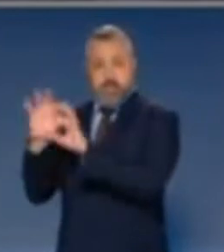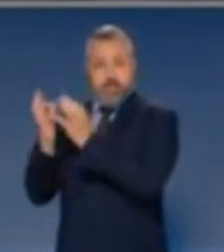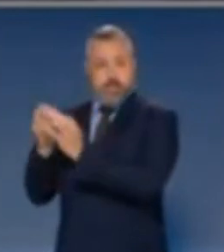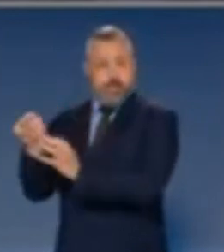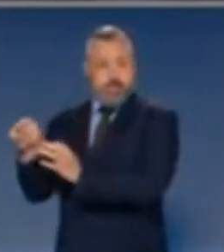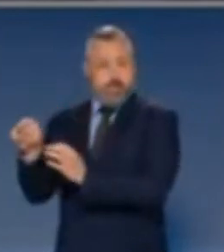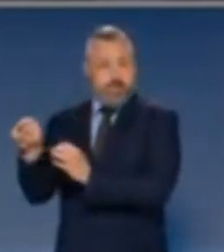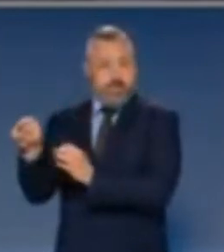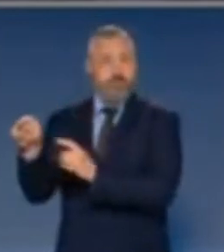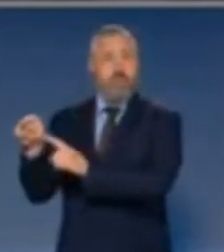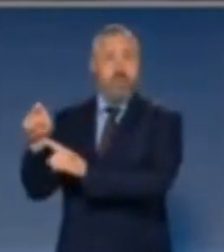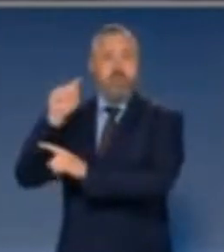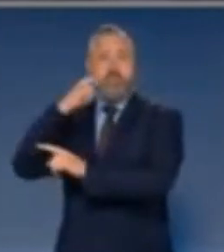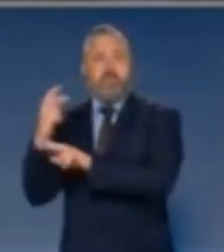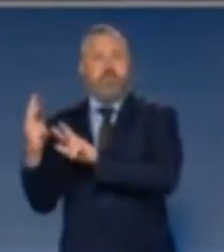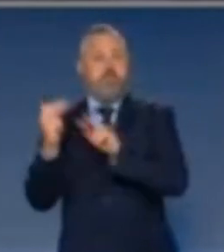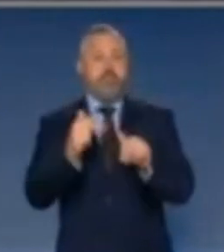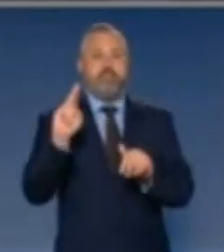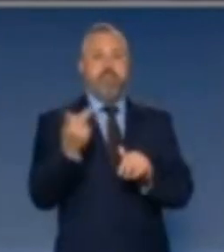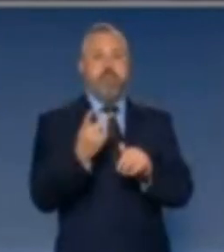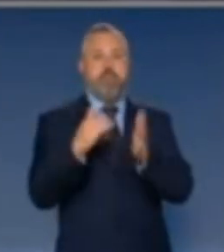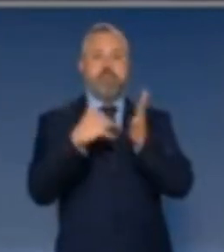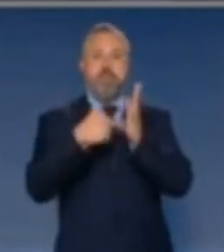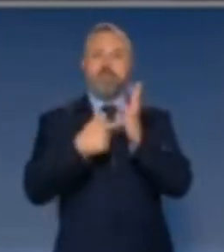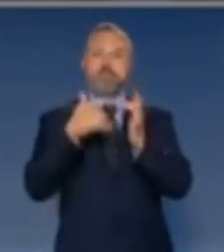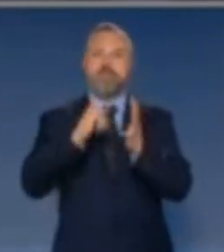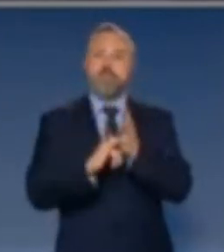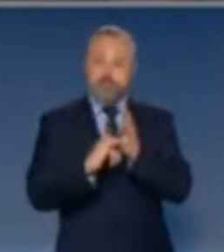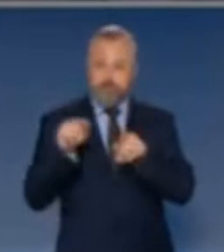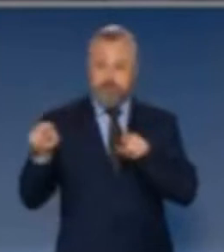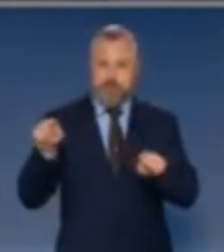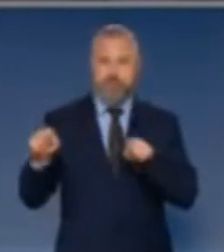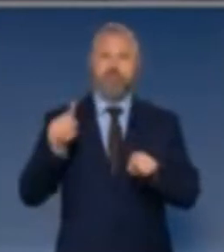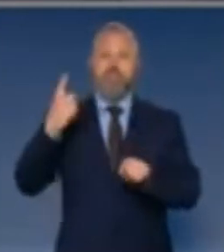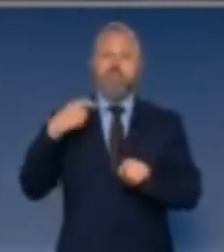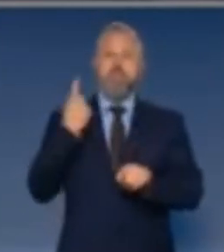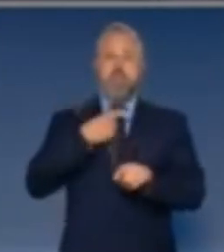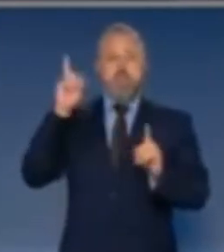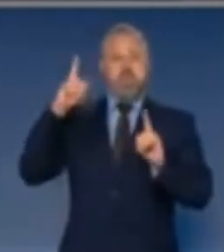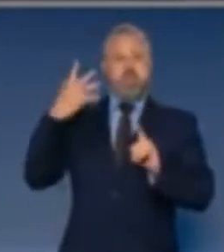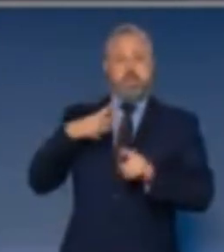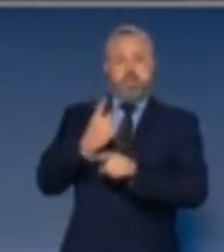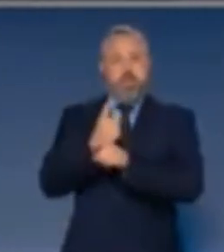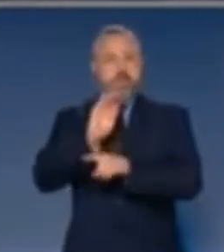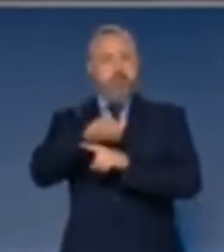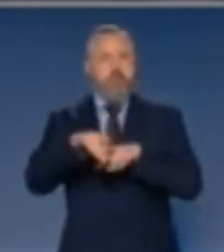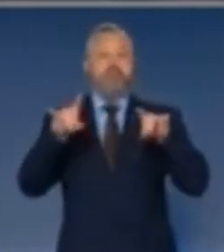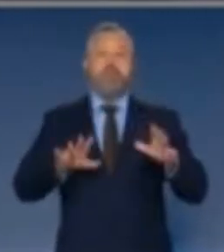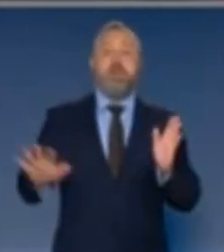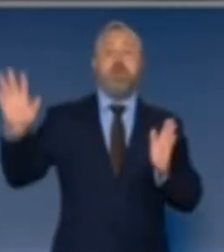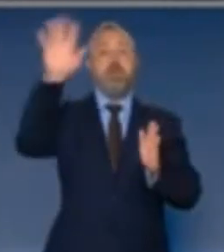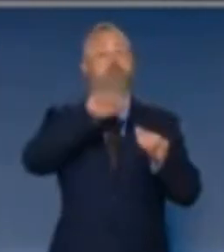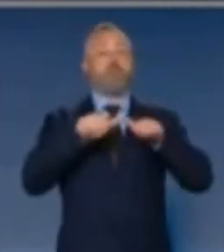two states. So that then brings me to the broader rollout. At this stage, as